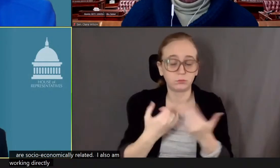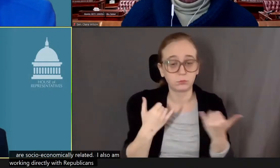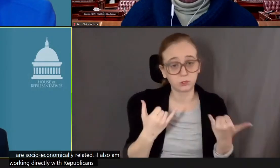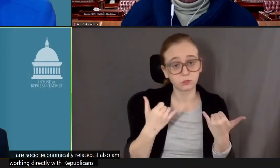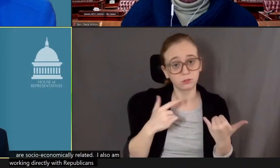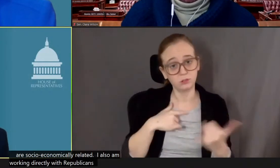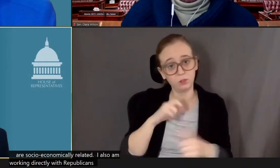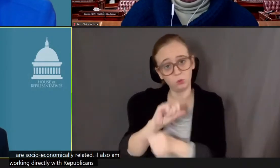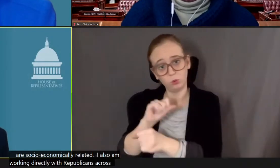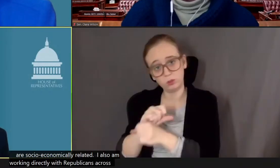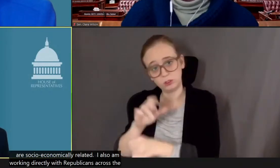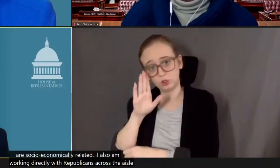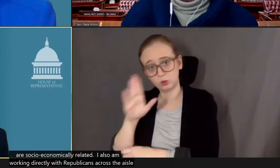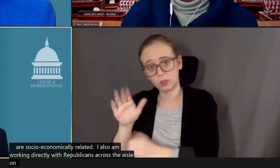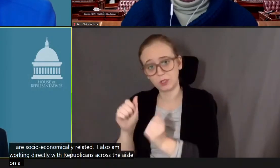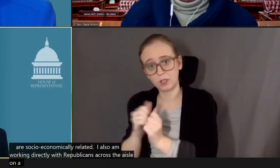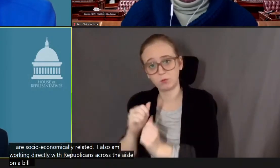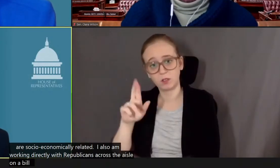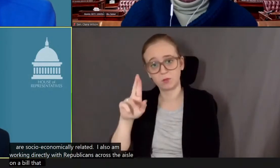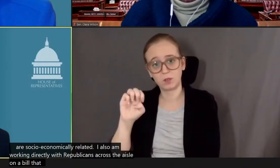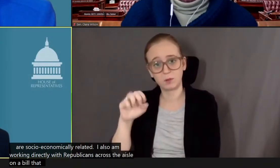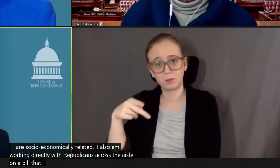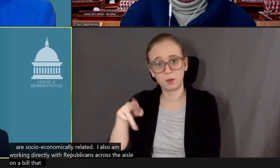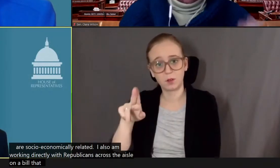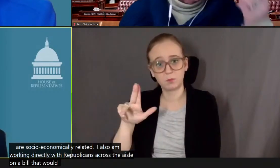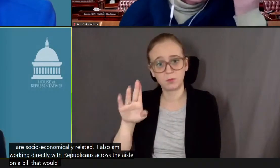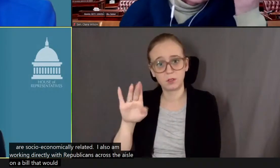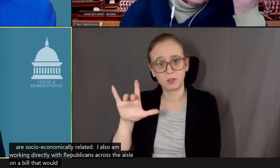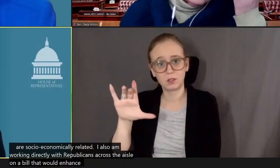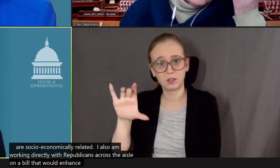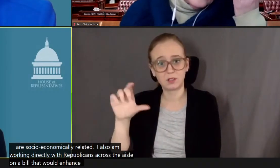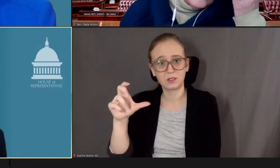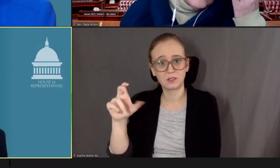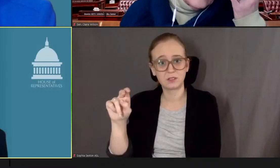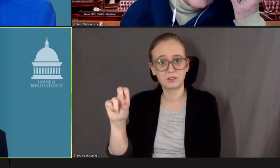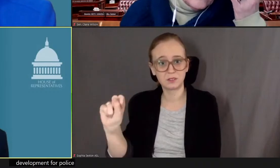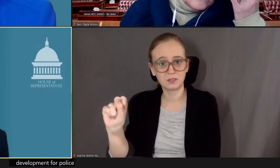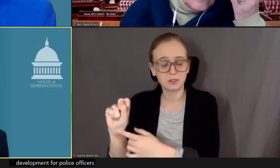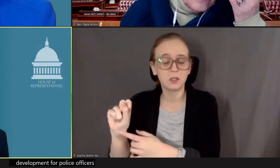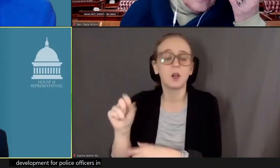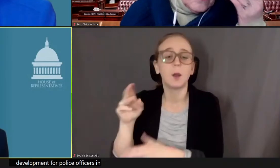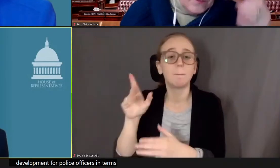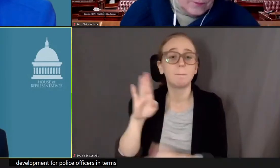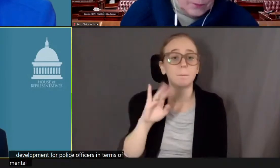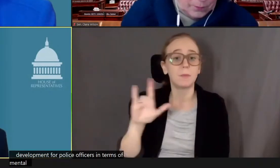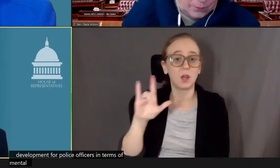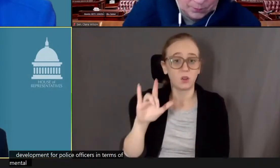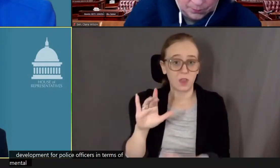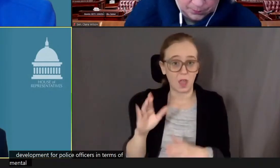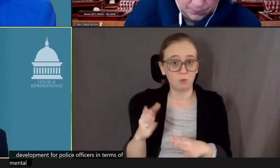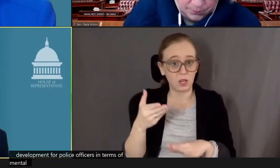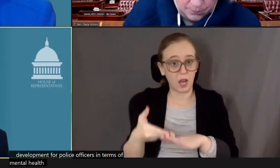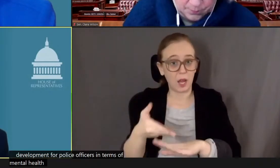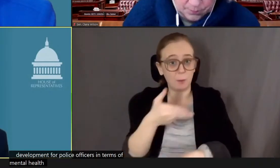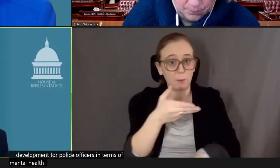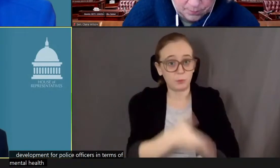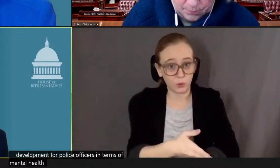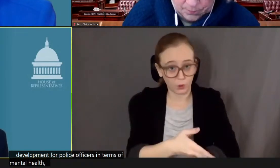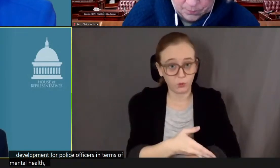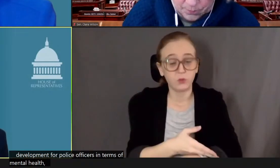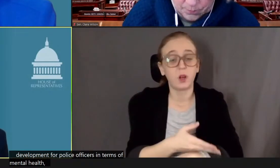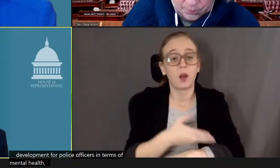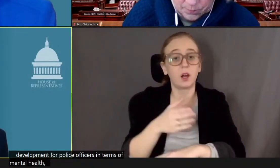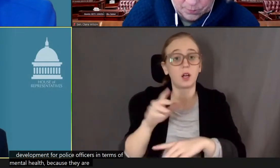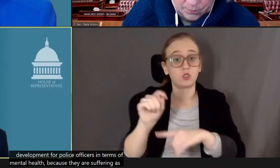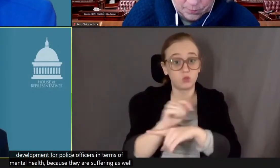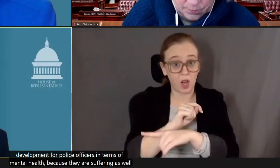aisle on a bill that would enhance professional development for police officers in terms of mental health, because they're suffering as well during